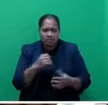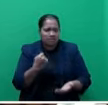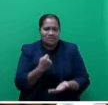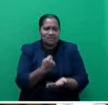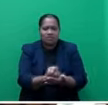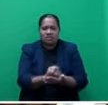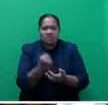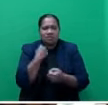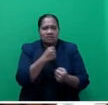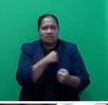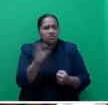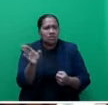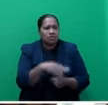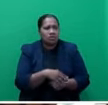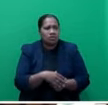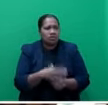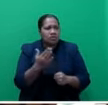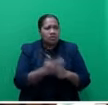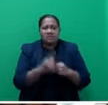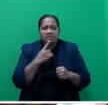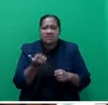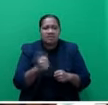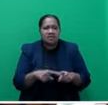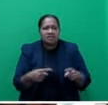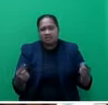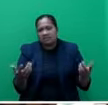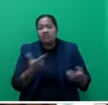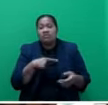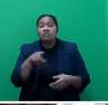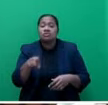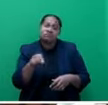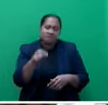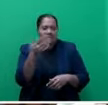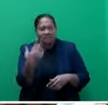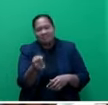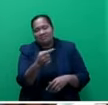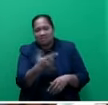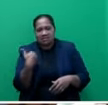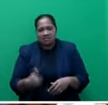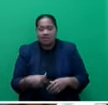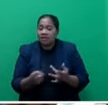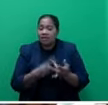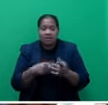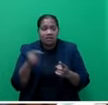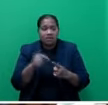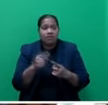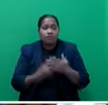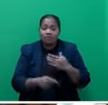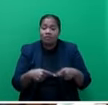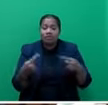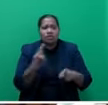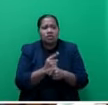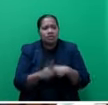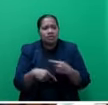of these other people, you did not say anything to him because you're obsequious to that side. The other point is that this opposition continuously talk about